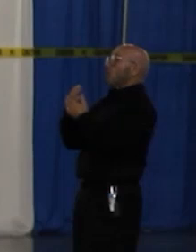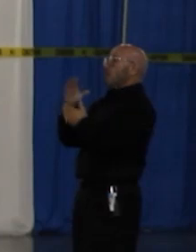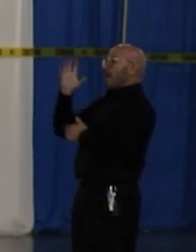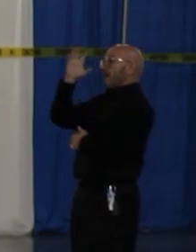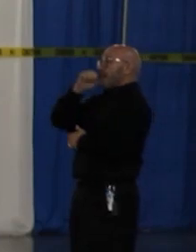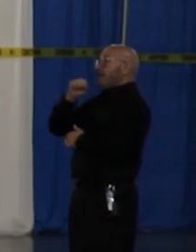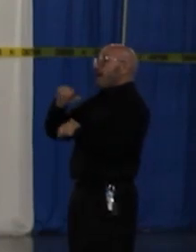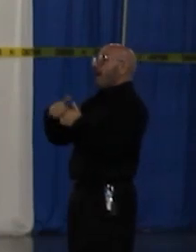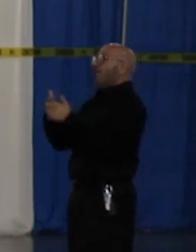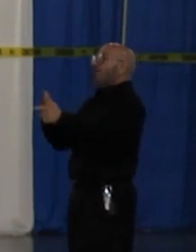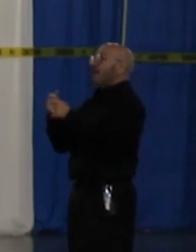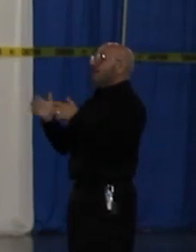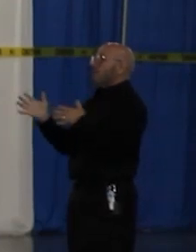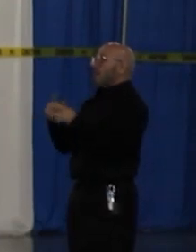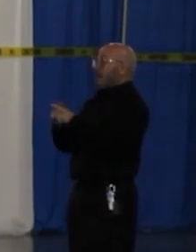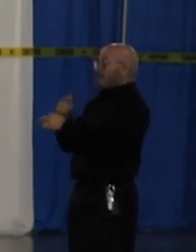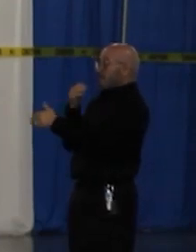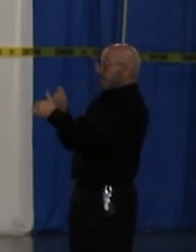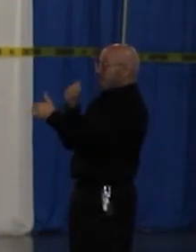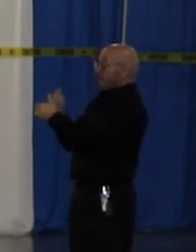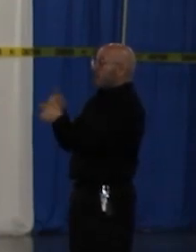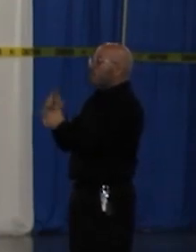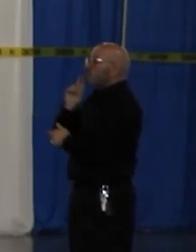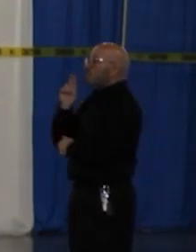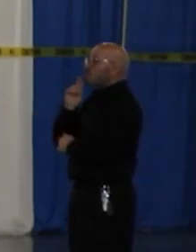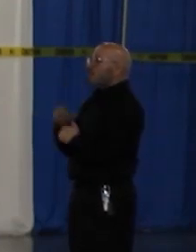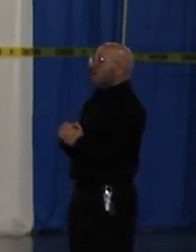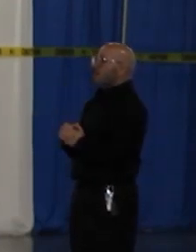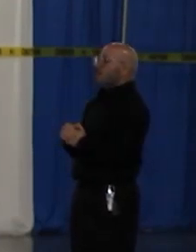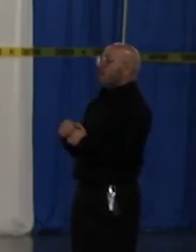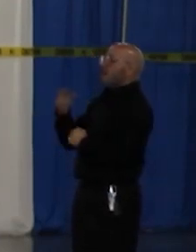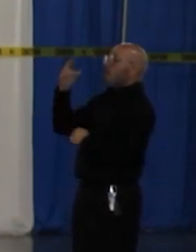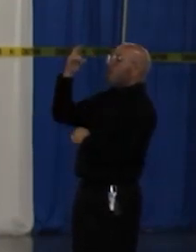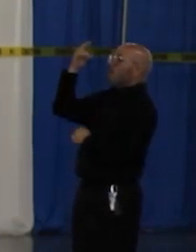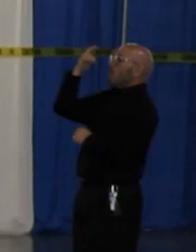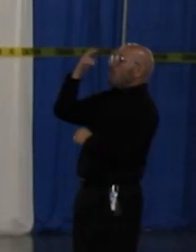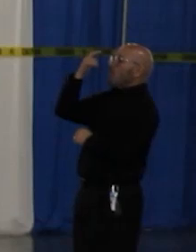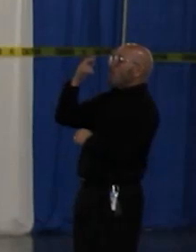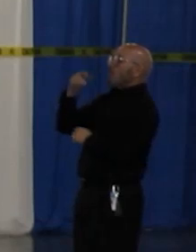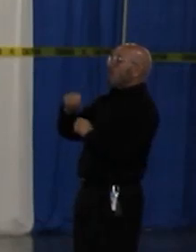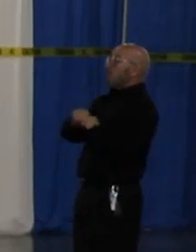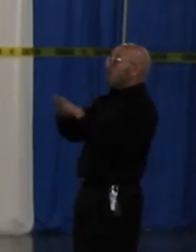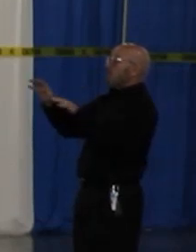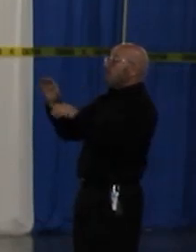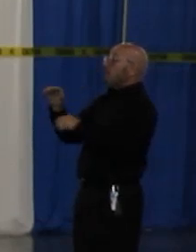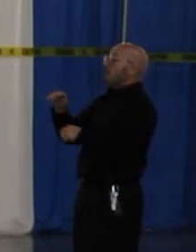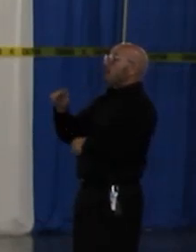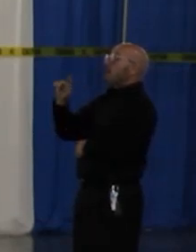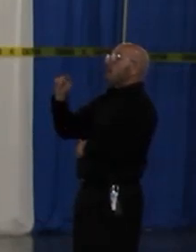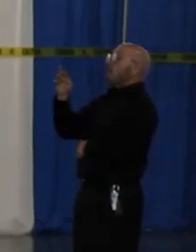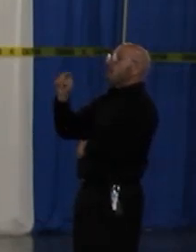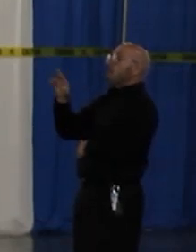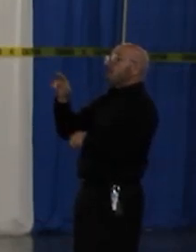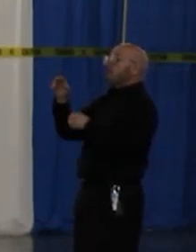speeds as it approached Houston. And part of the reason why the office issued a destructive severe thunderstorm warning. And what's different about